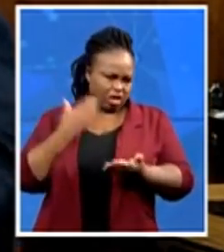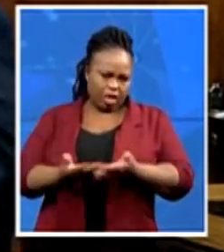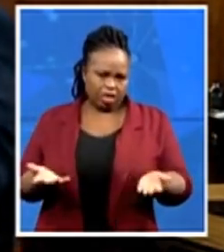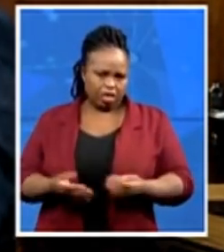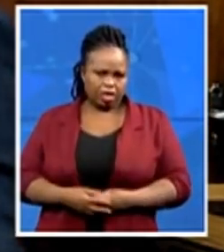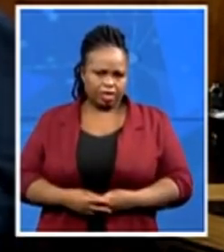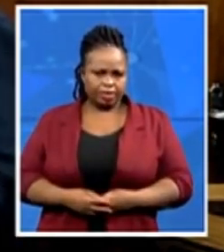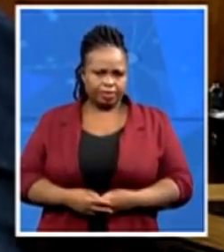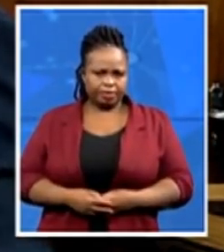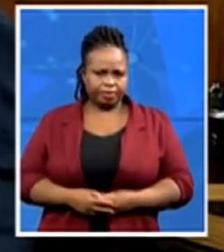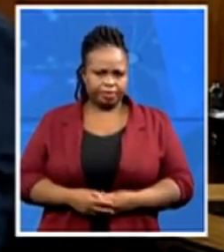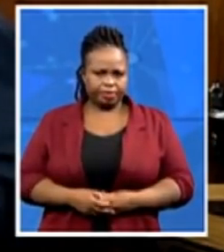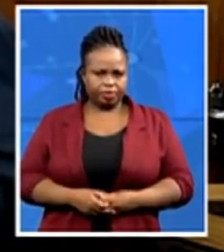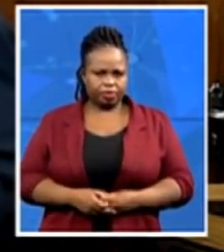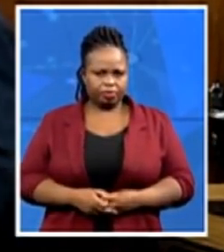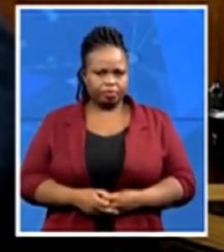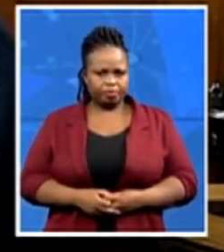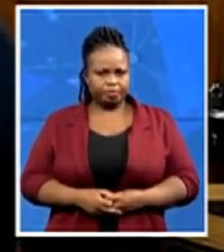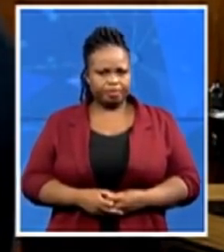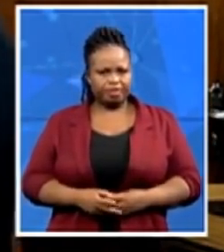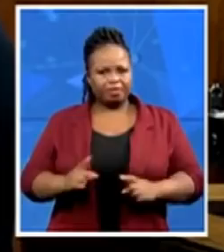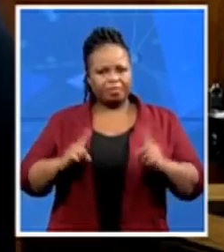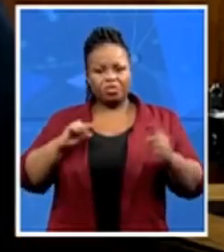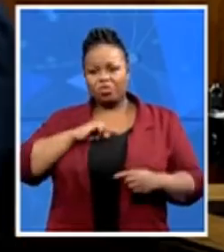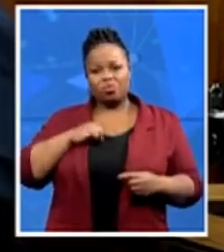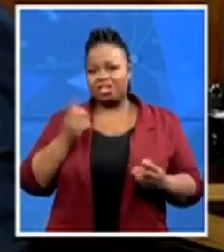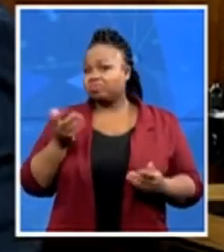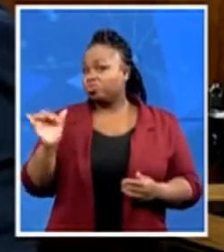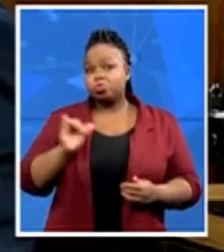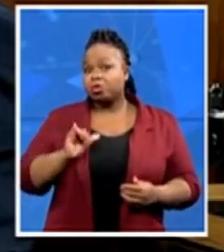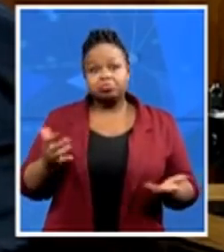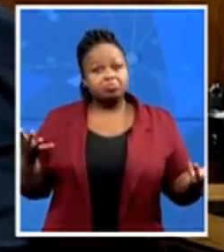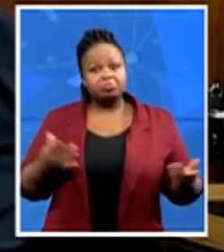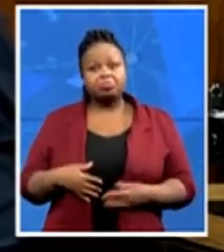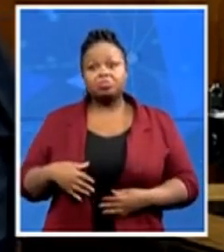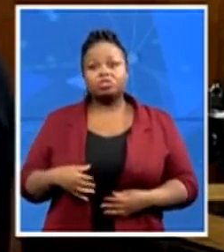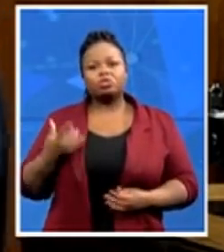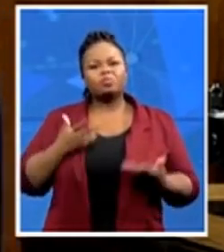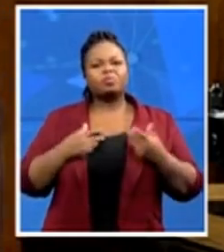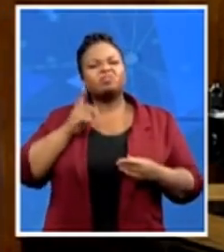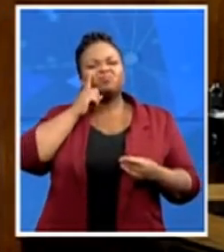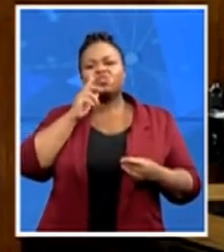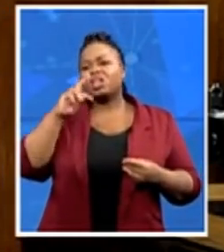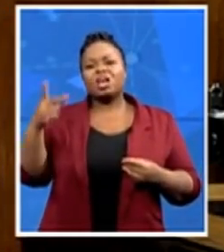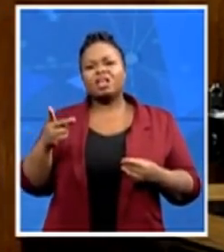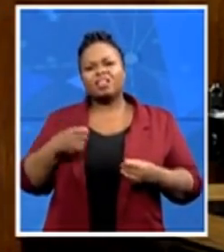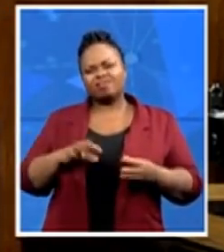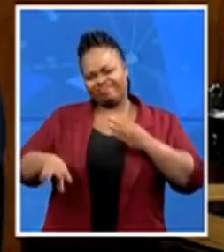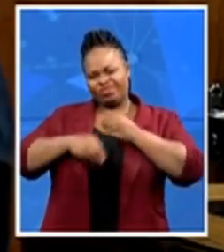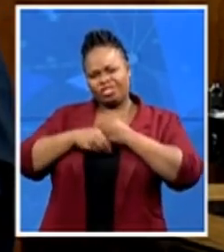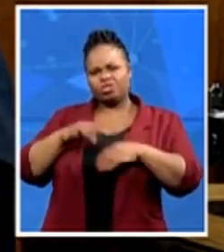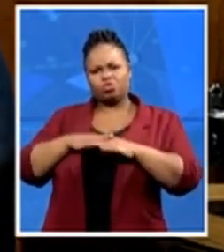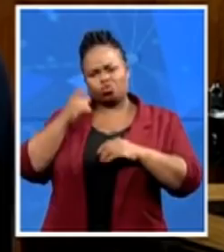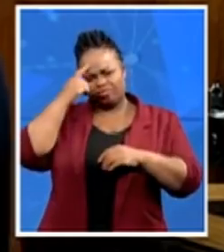So it's hanging in the air. Which one? What do they want? Another factor for yourself to take into consideration.